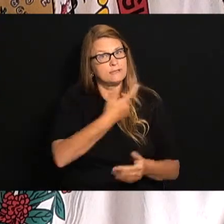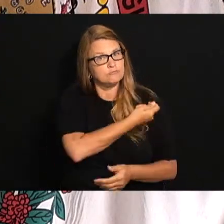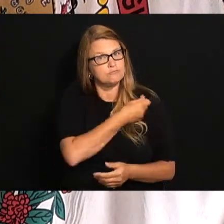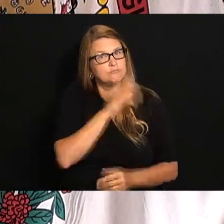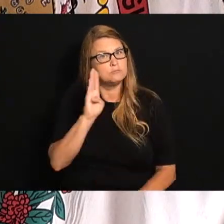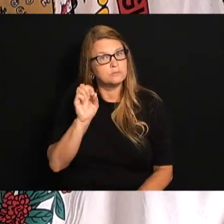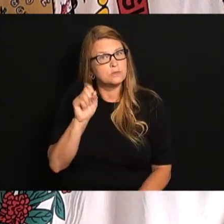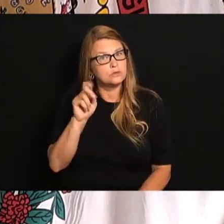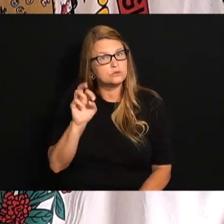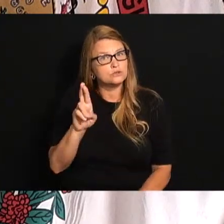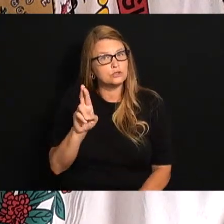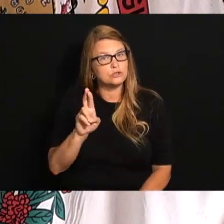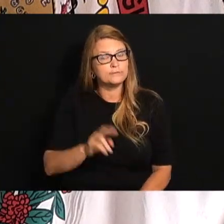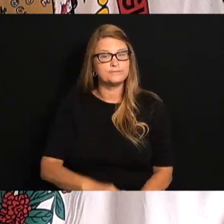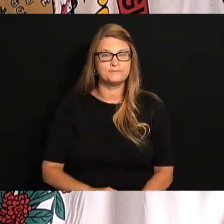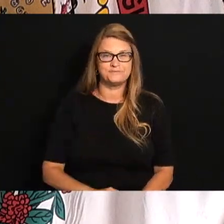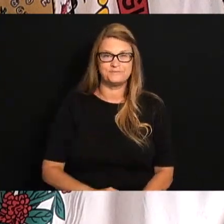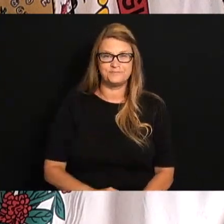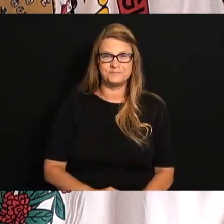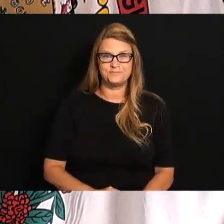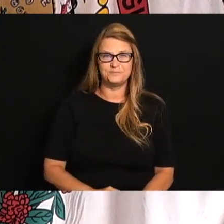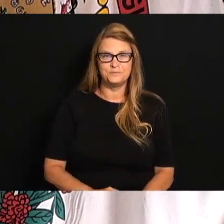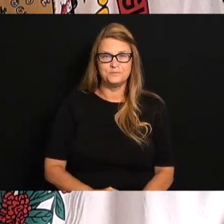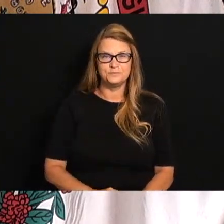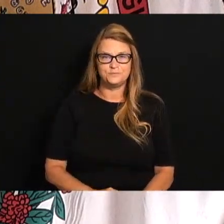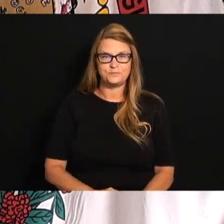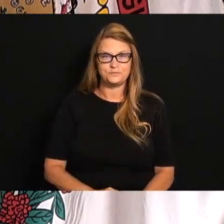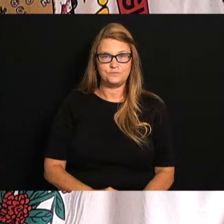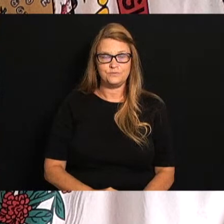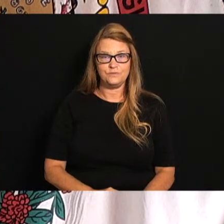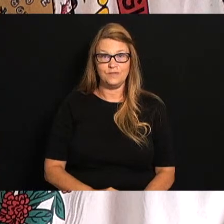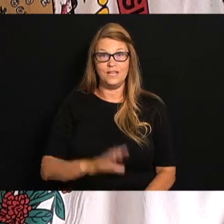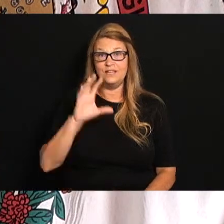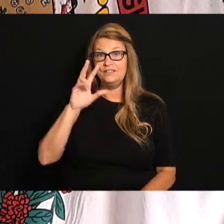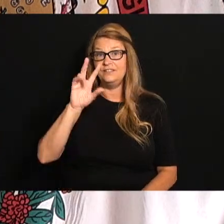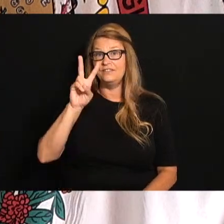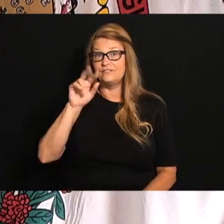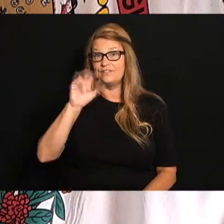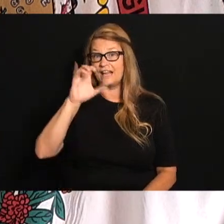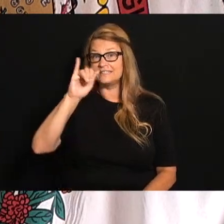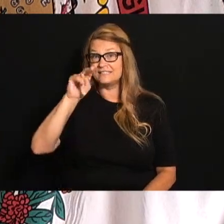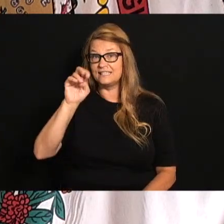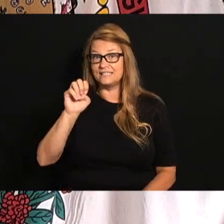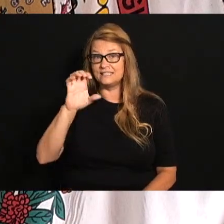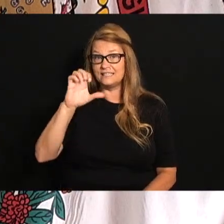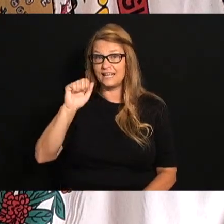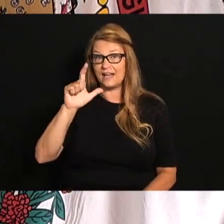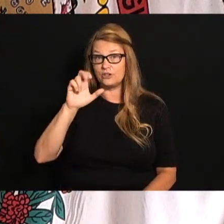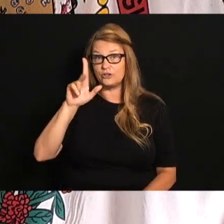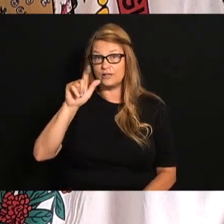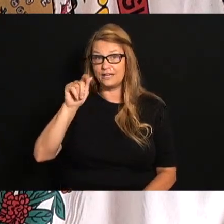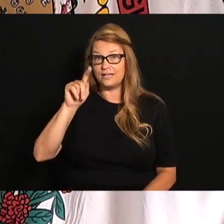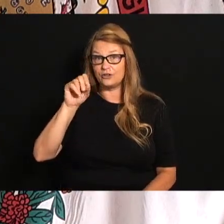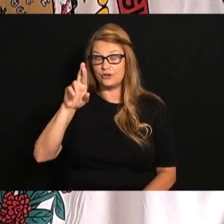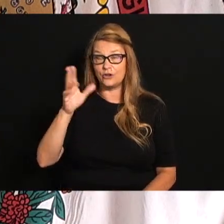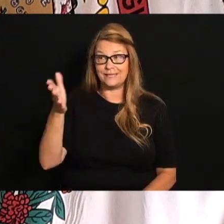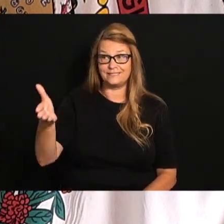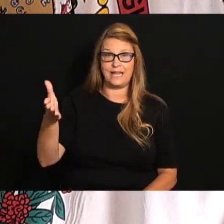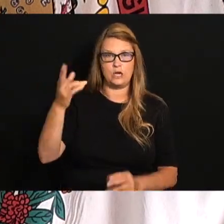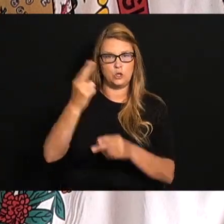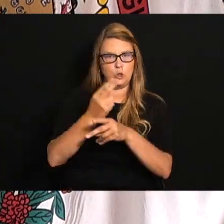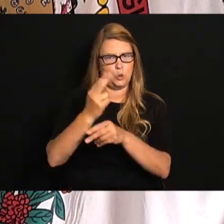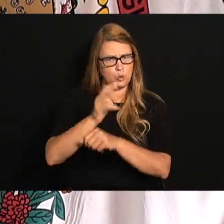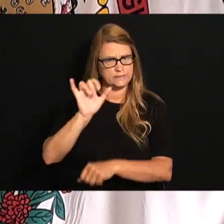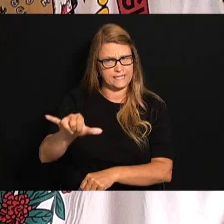smart, especially if you're over 50. The vaccine calculator, all the information is there and everything. Utilize